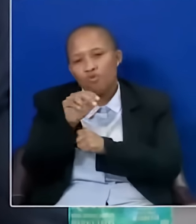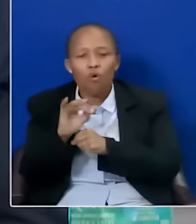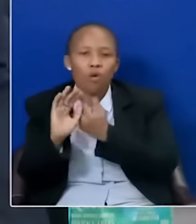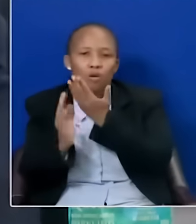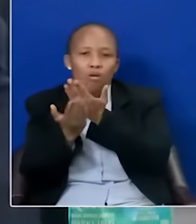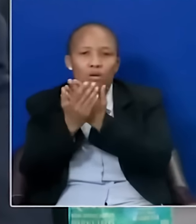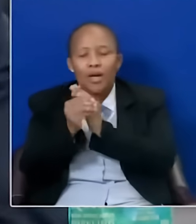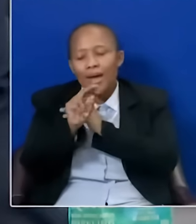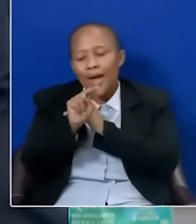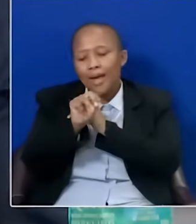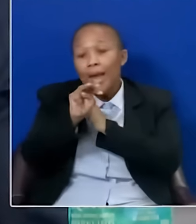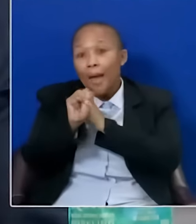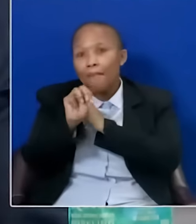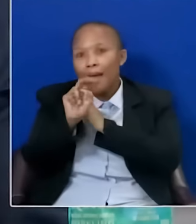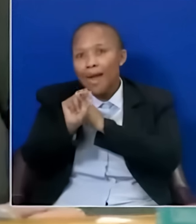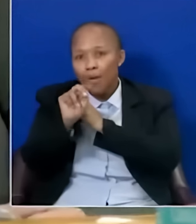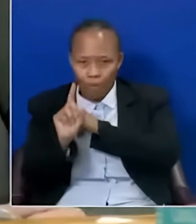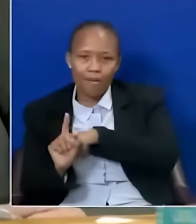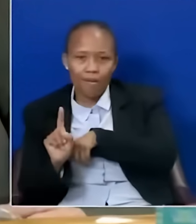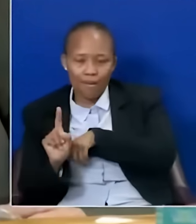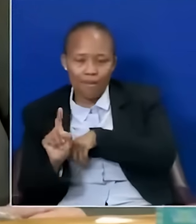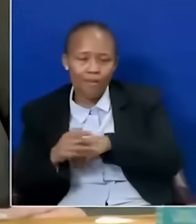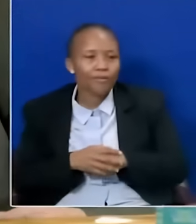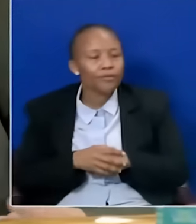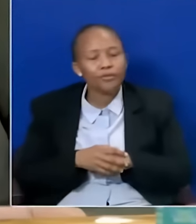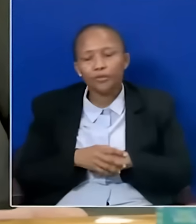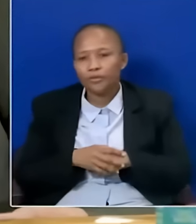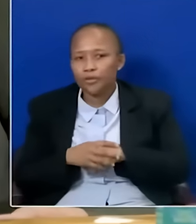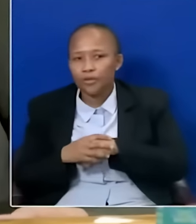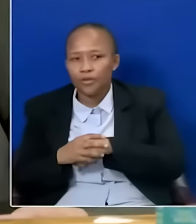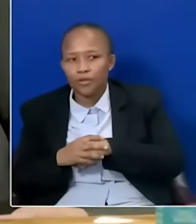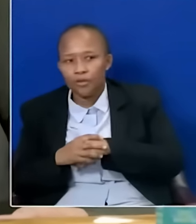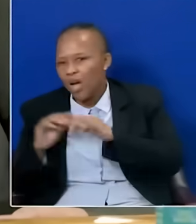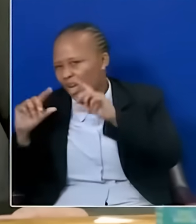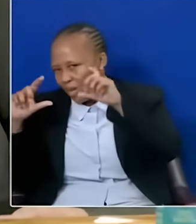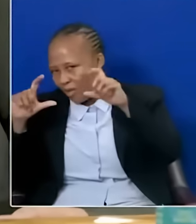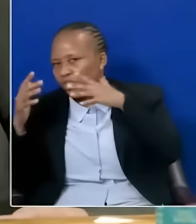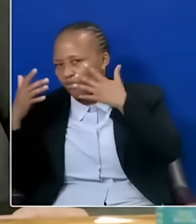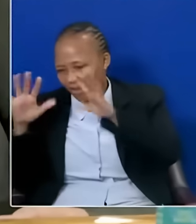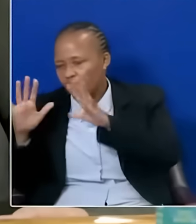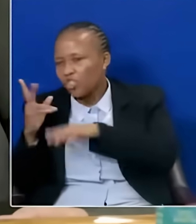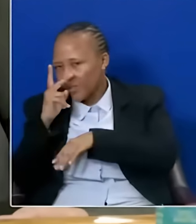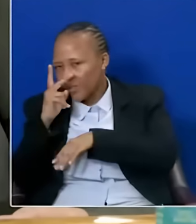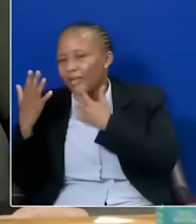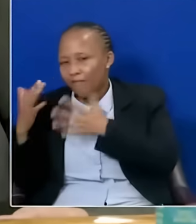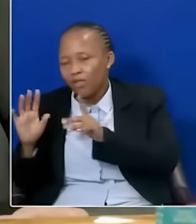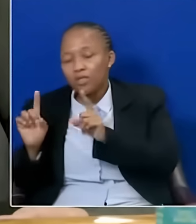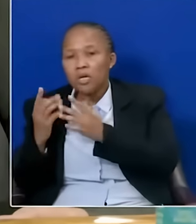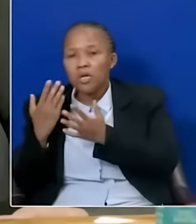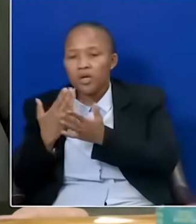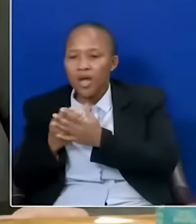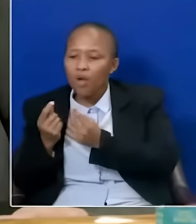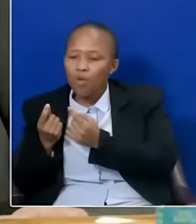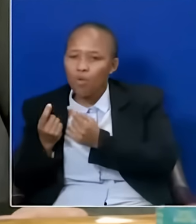MNM1. Brigadier, we've already gone to those images, but maybe if we can just quickly go back. It's page 1 of